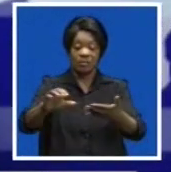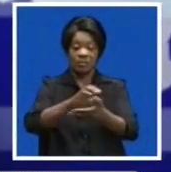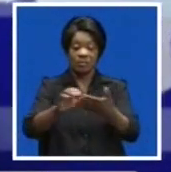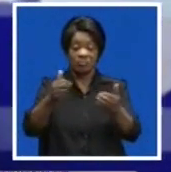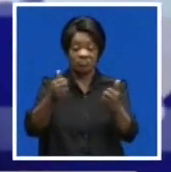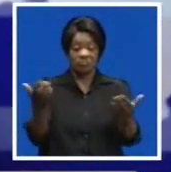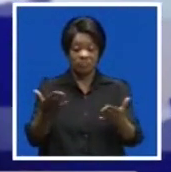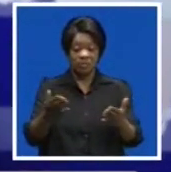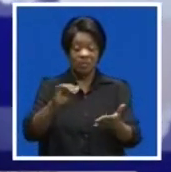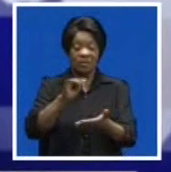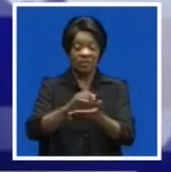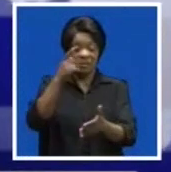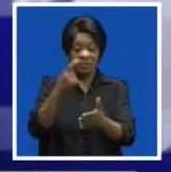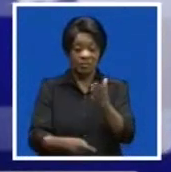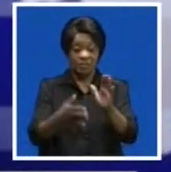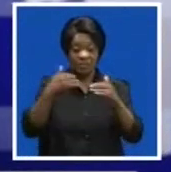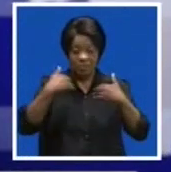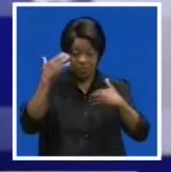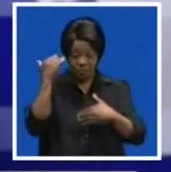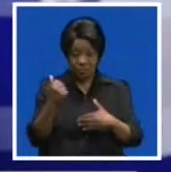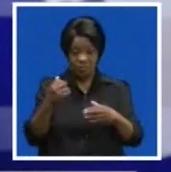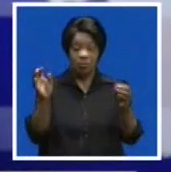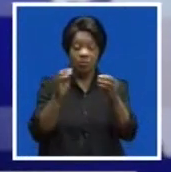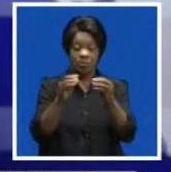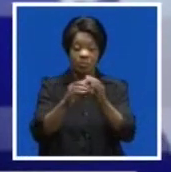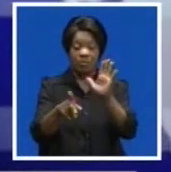however, outweighed by the negative ones.